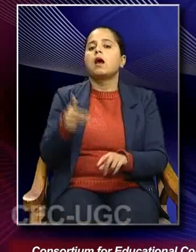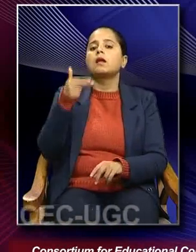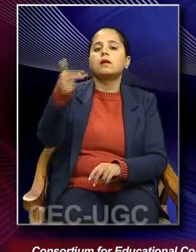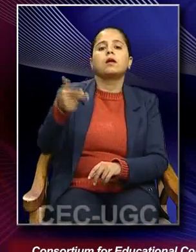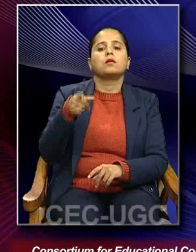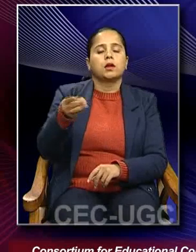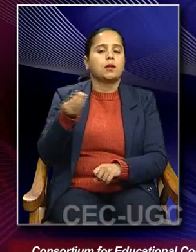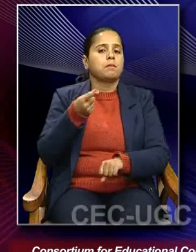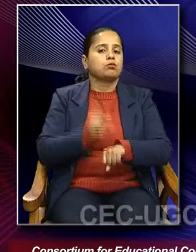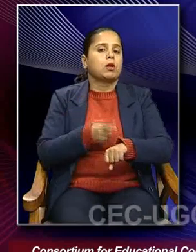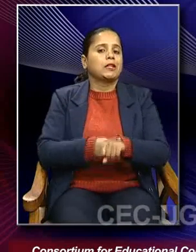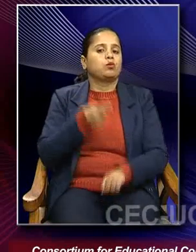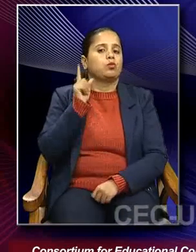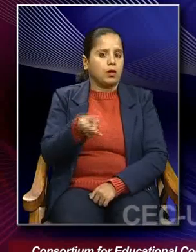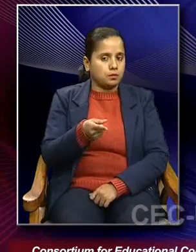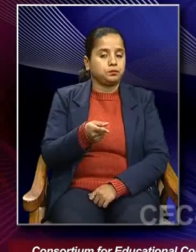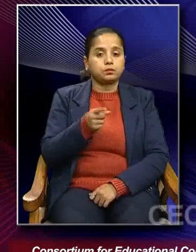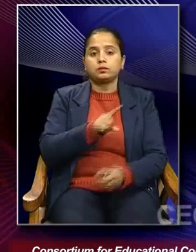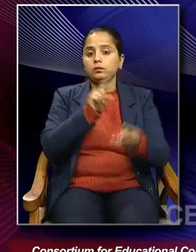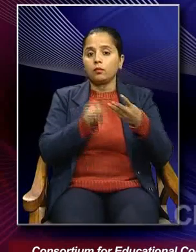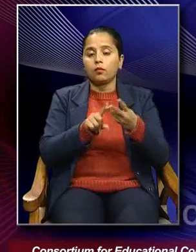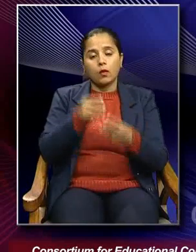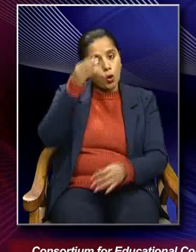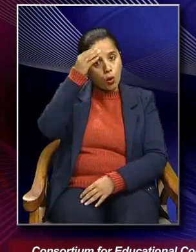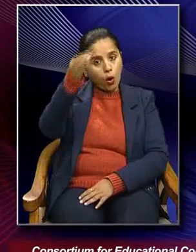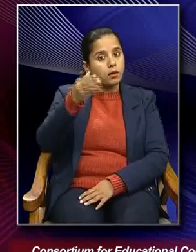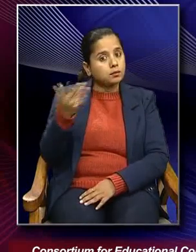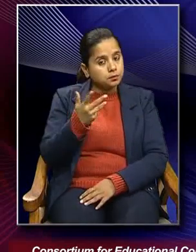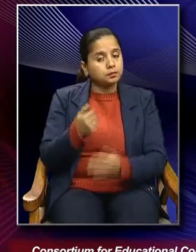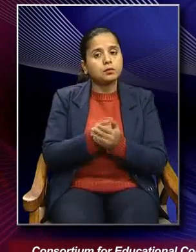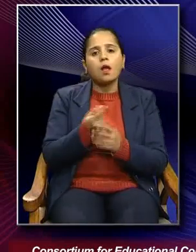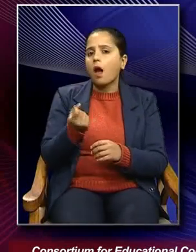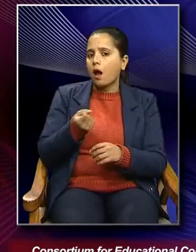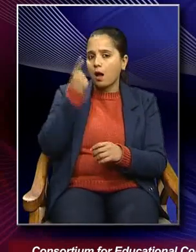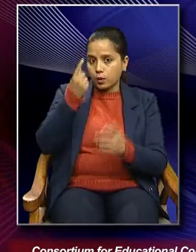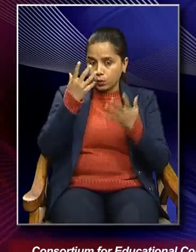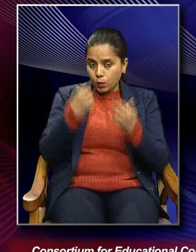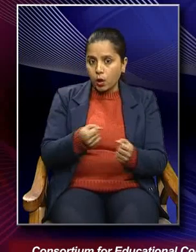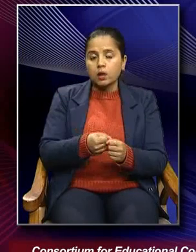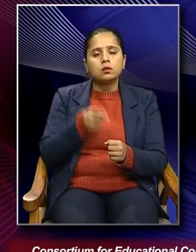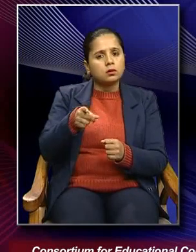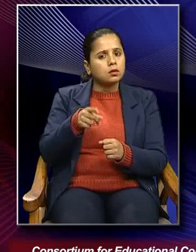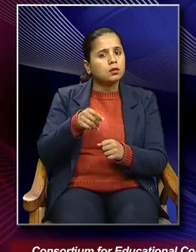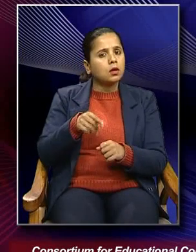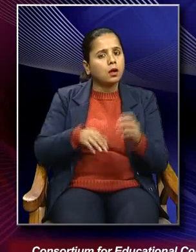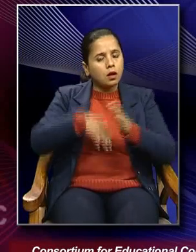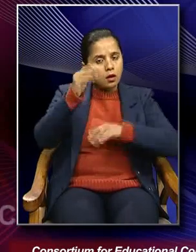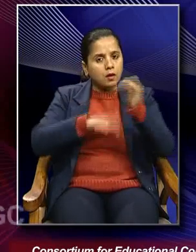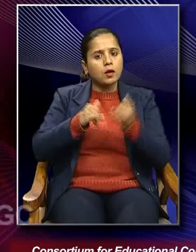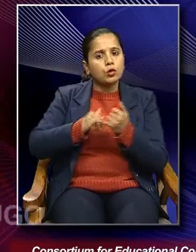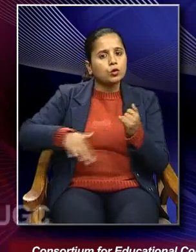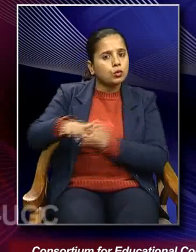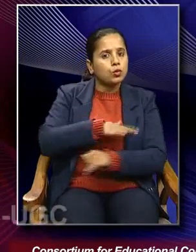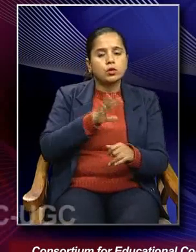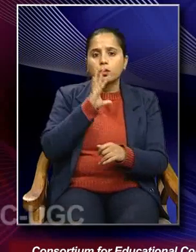of punishment. The third concept to understand construction of social